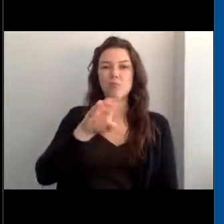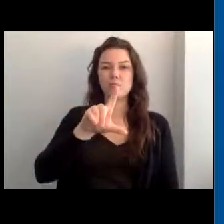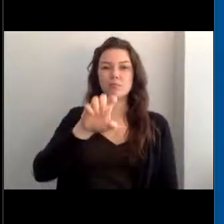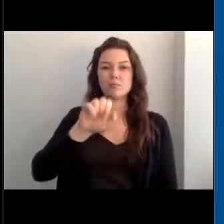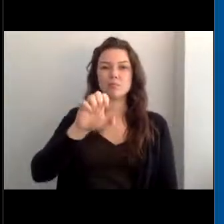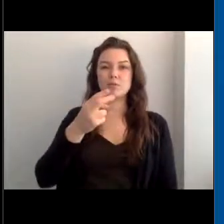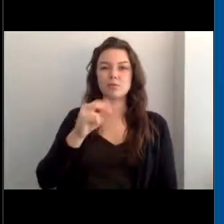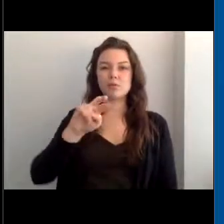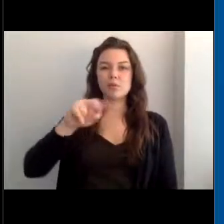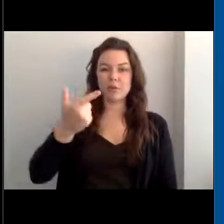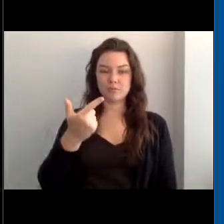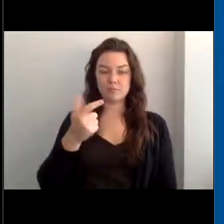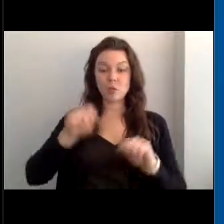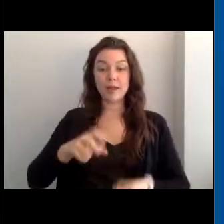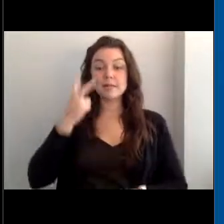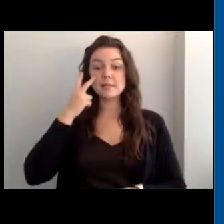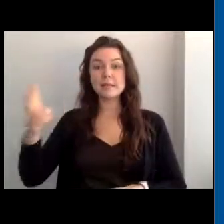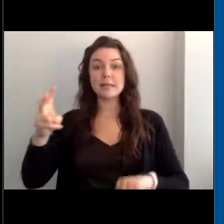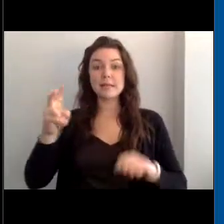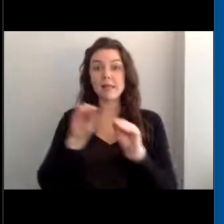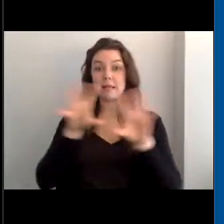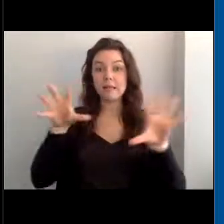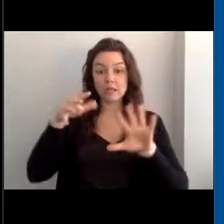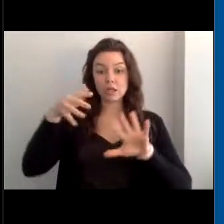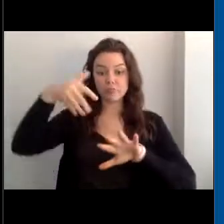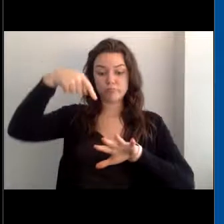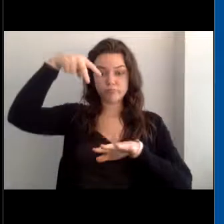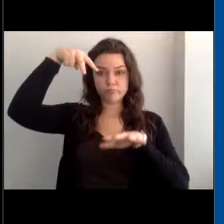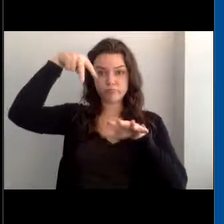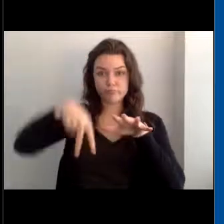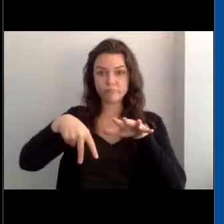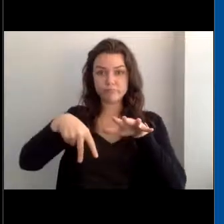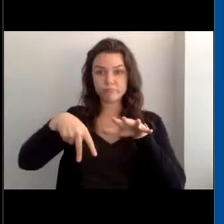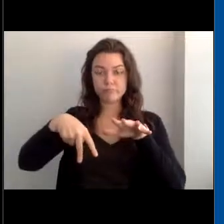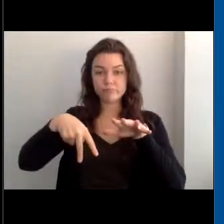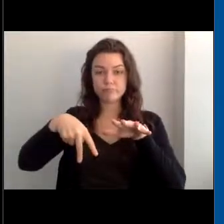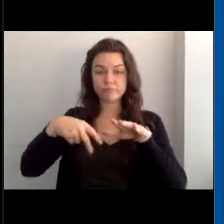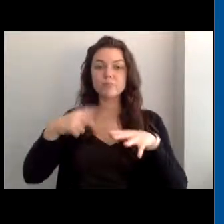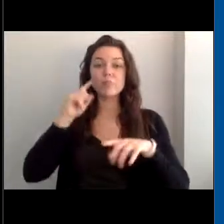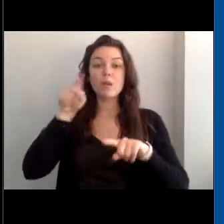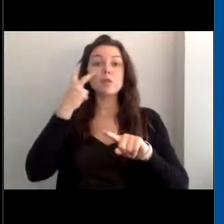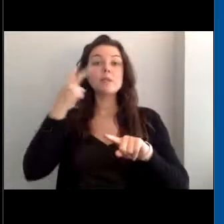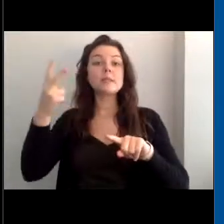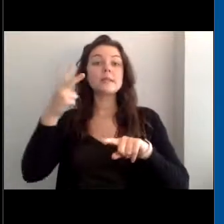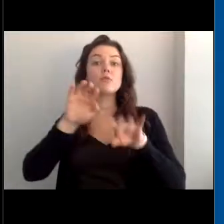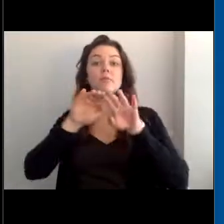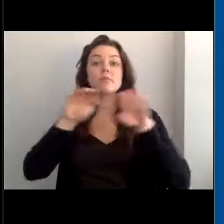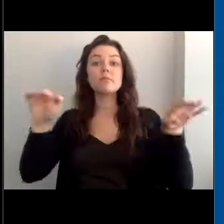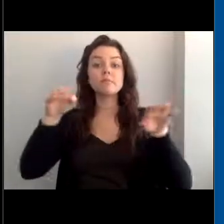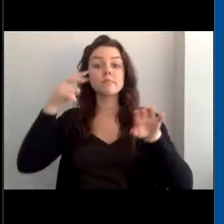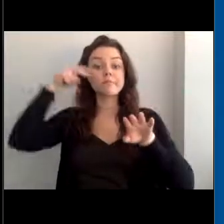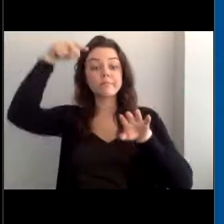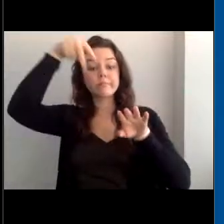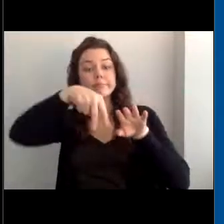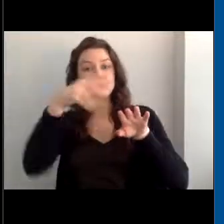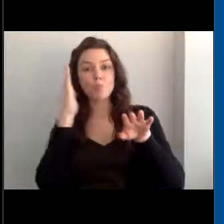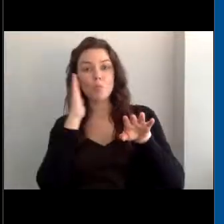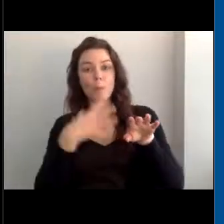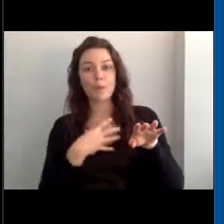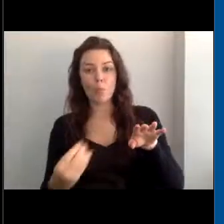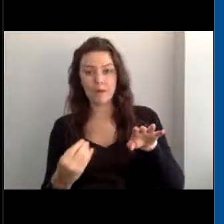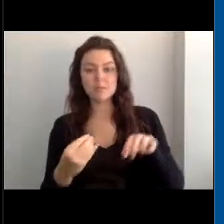polyp down into the white skeleton like this below. So when you're seeing through the clear to the skeleton, you see white. And bleaching is